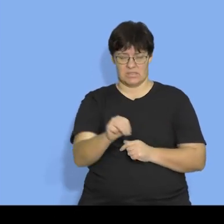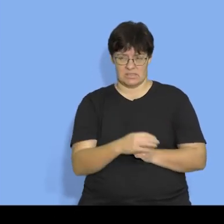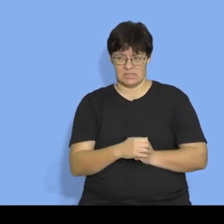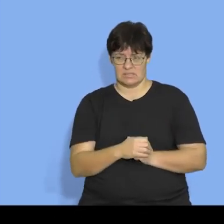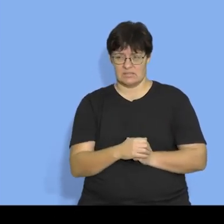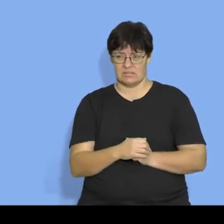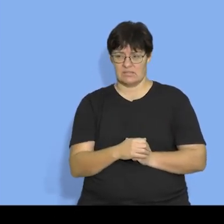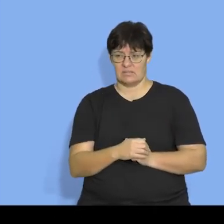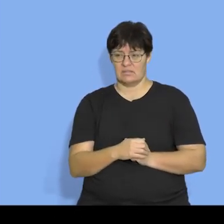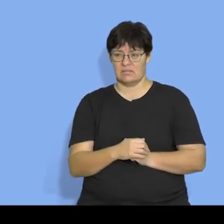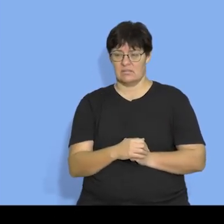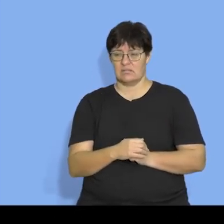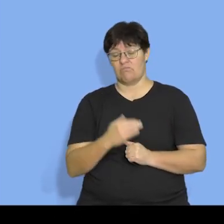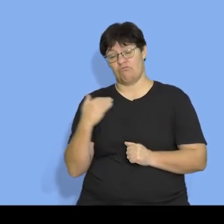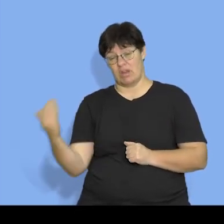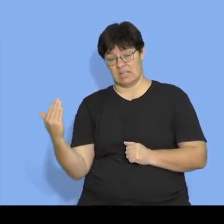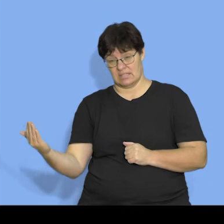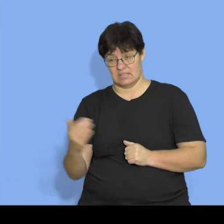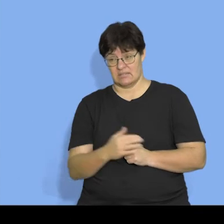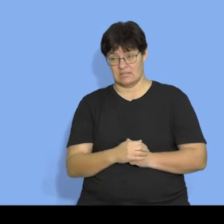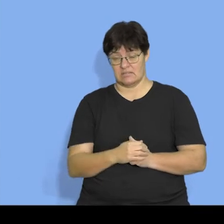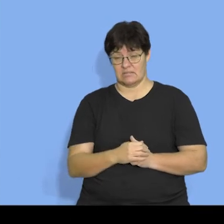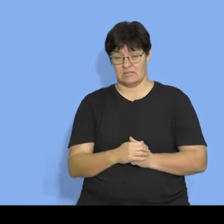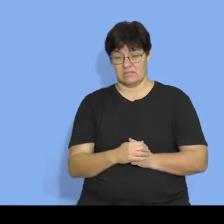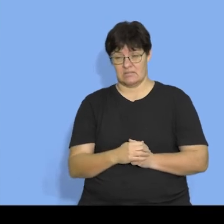22 meters right.